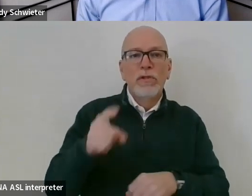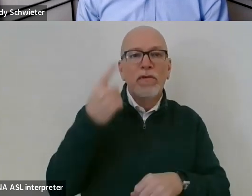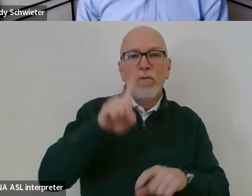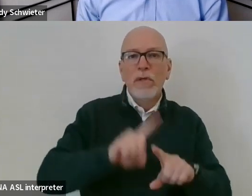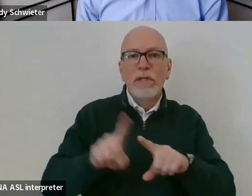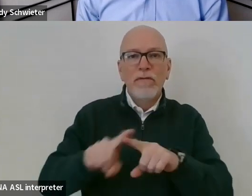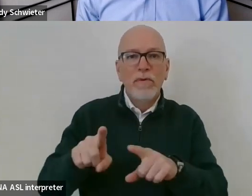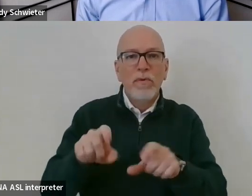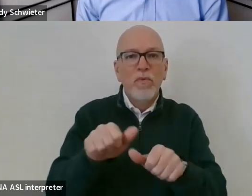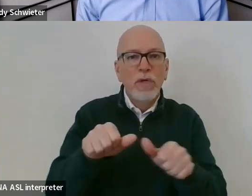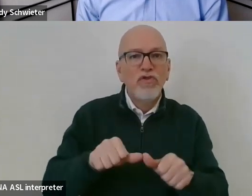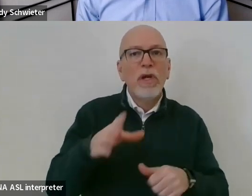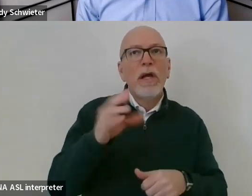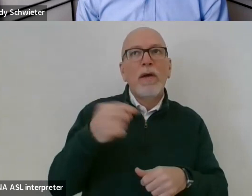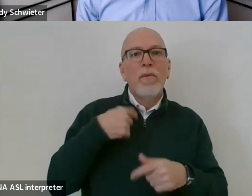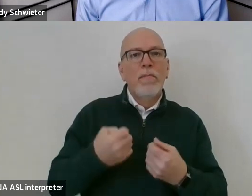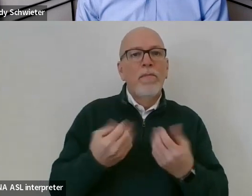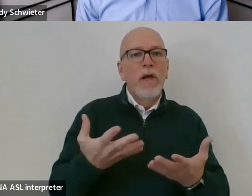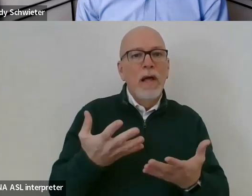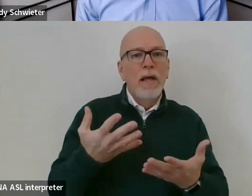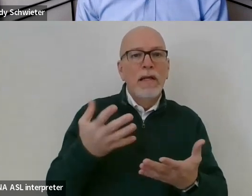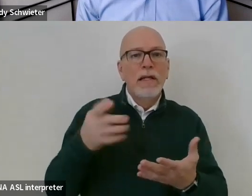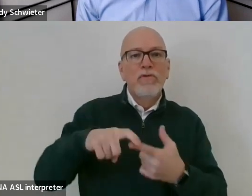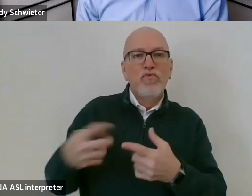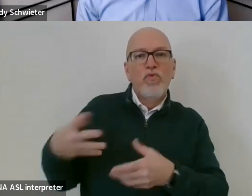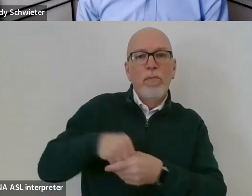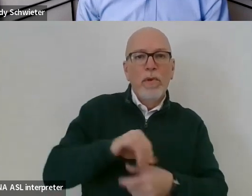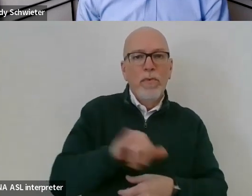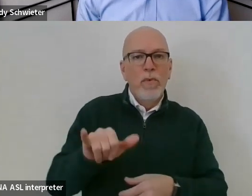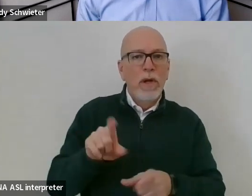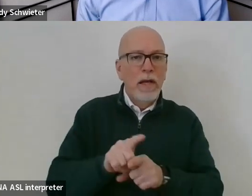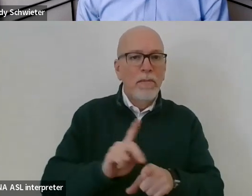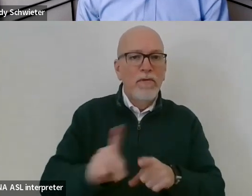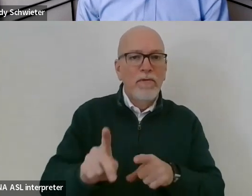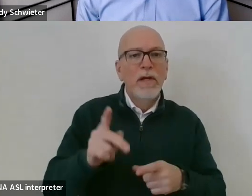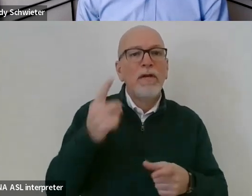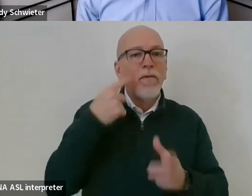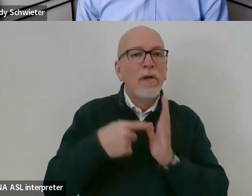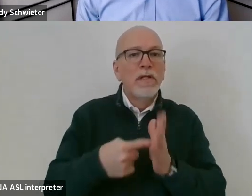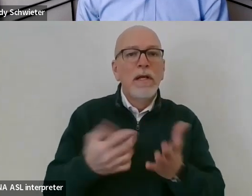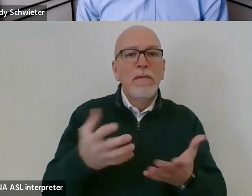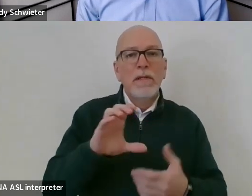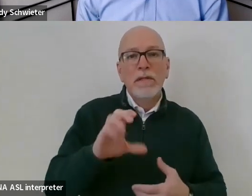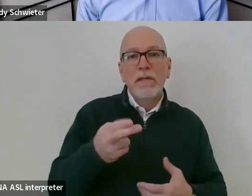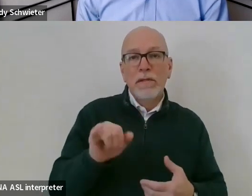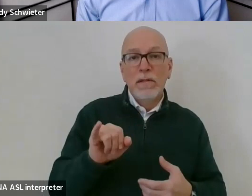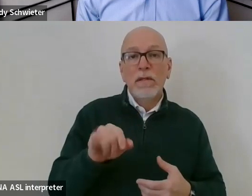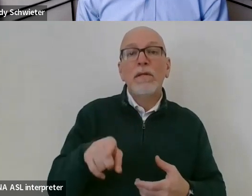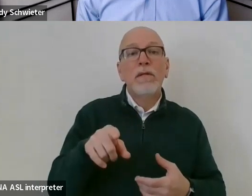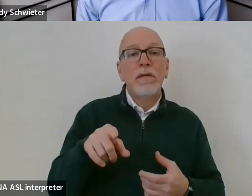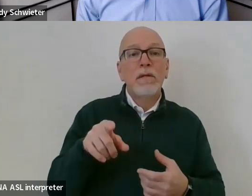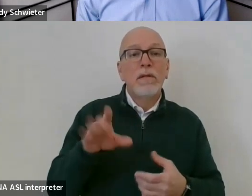regions, and provide the means to incorporate them also as professionals. For instance, CCHI, the